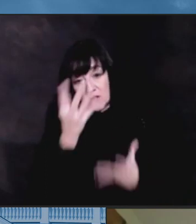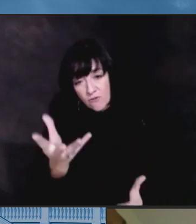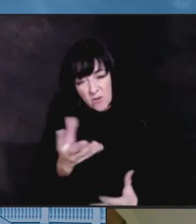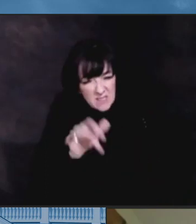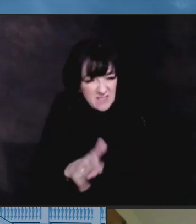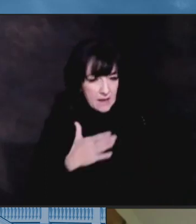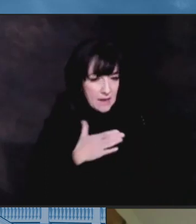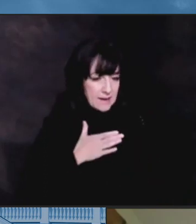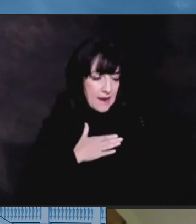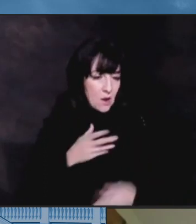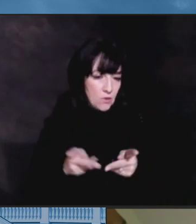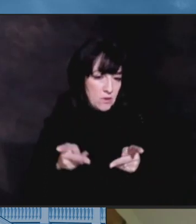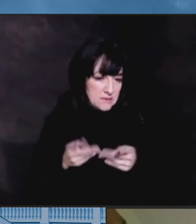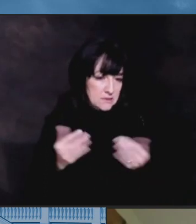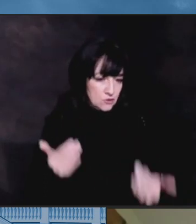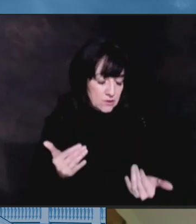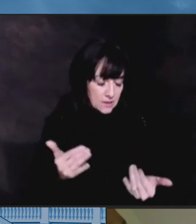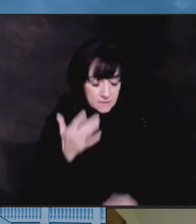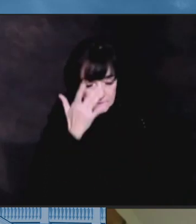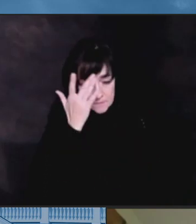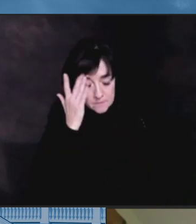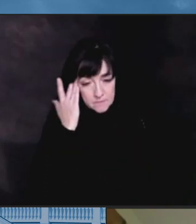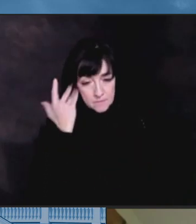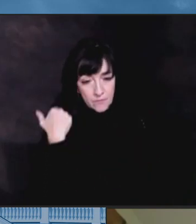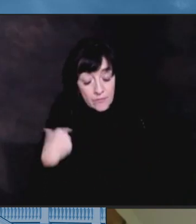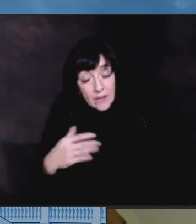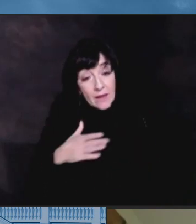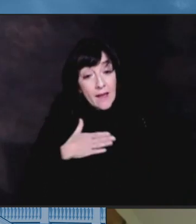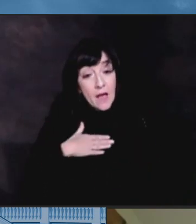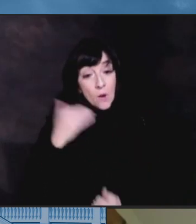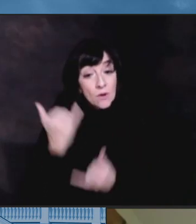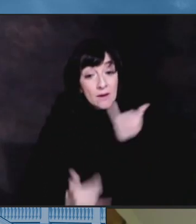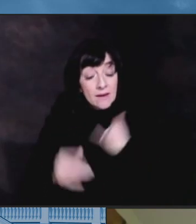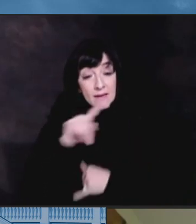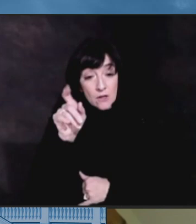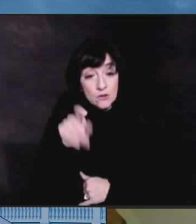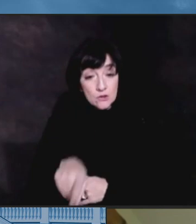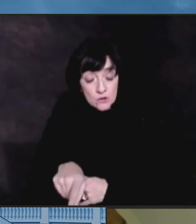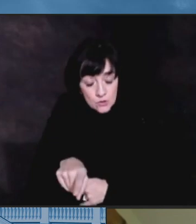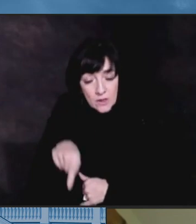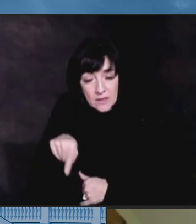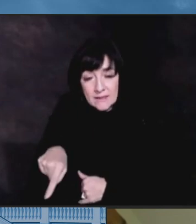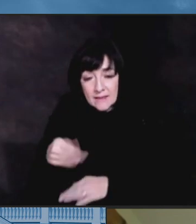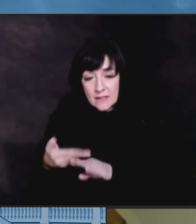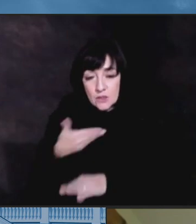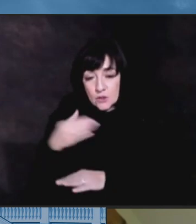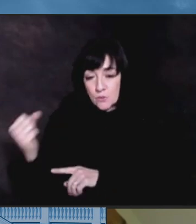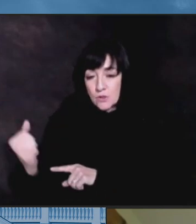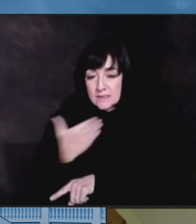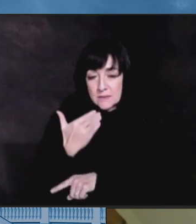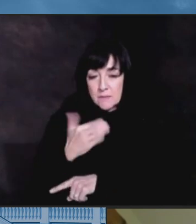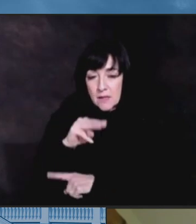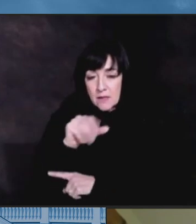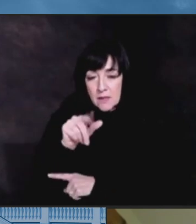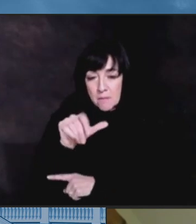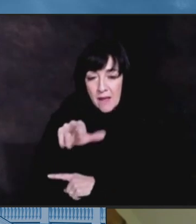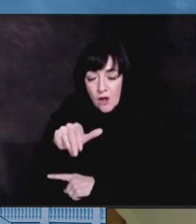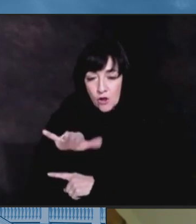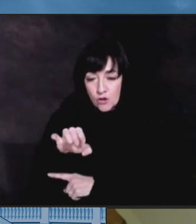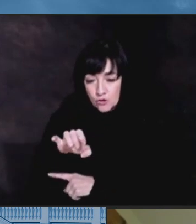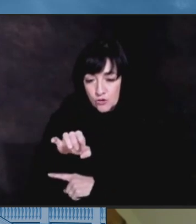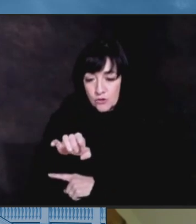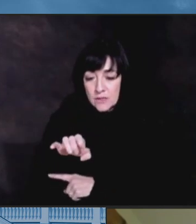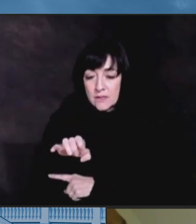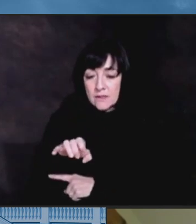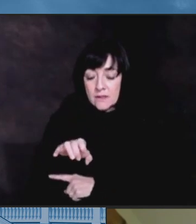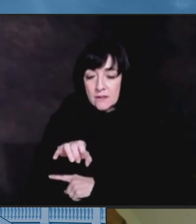All right, this is the last question we have time for. This was pre-submitted from Mallory Metzner at WRDE. She asked, Dr. Fauci has